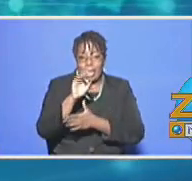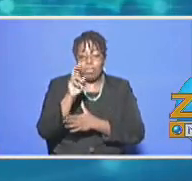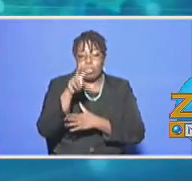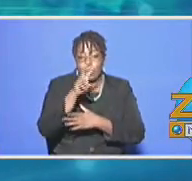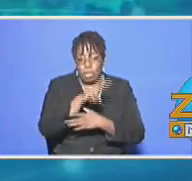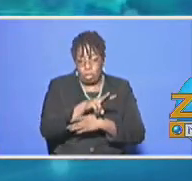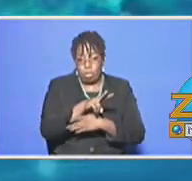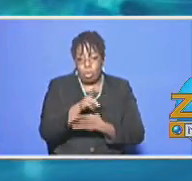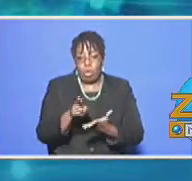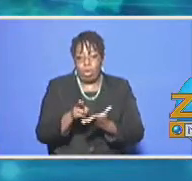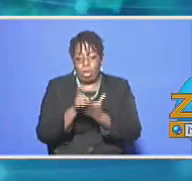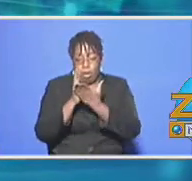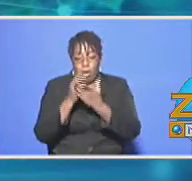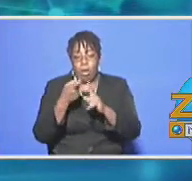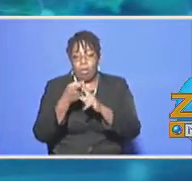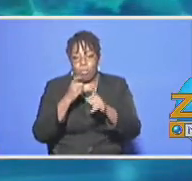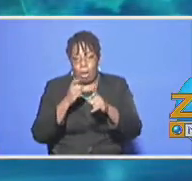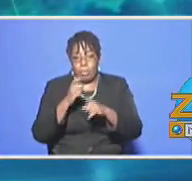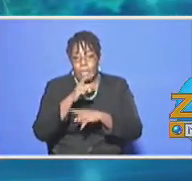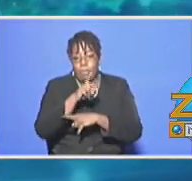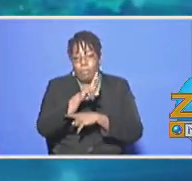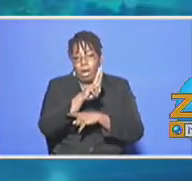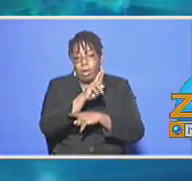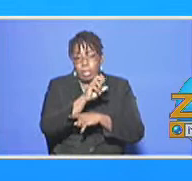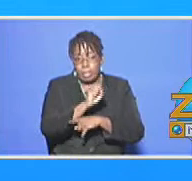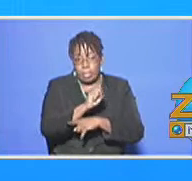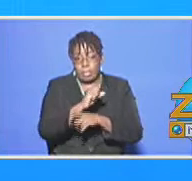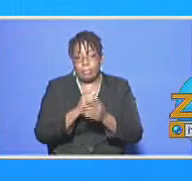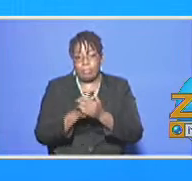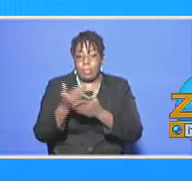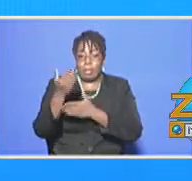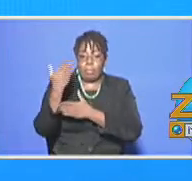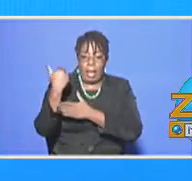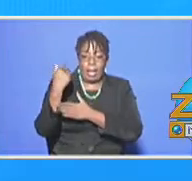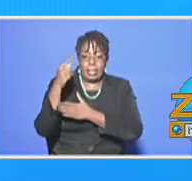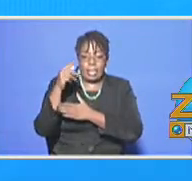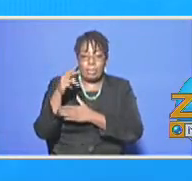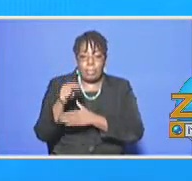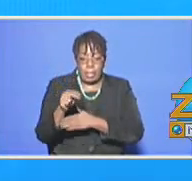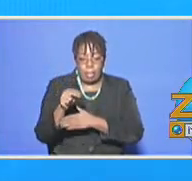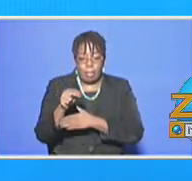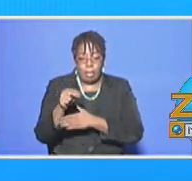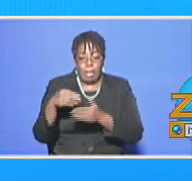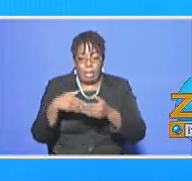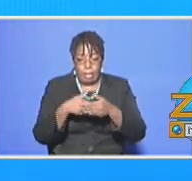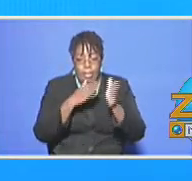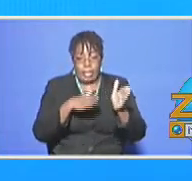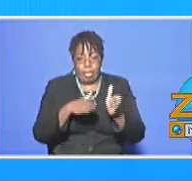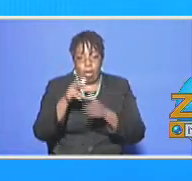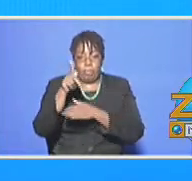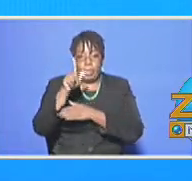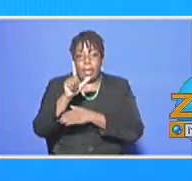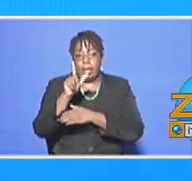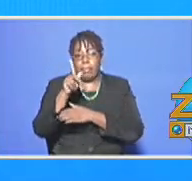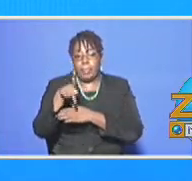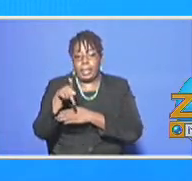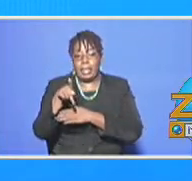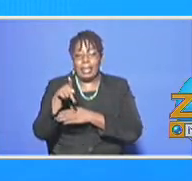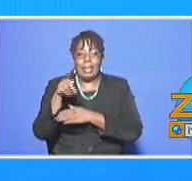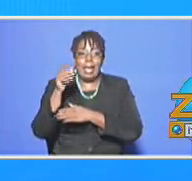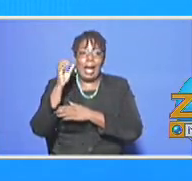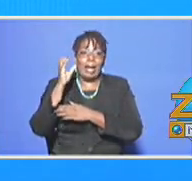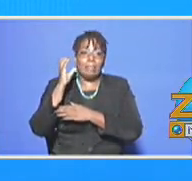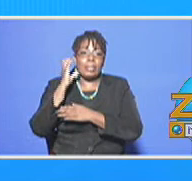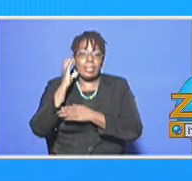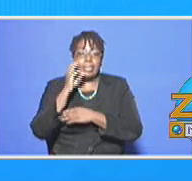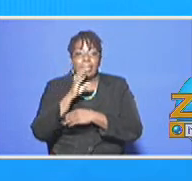11,822 had recovered from the virus. Former Deputy Prime Minister and Deputy Leader of the Progressive Liberal Party, Cynthia Mother